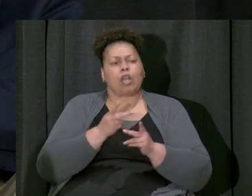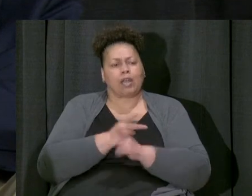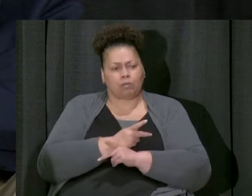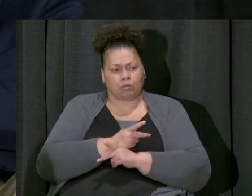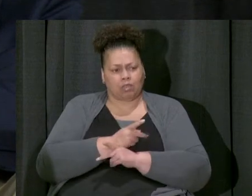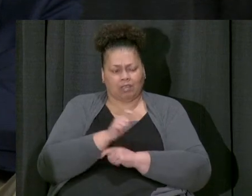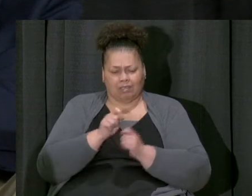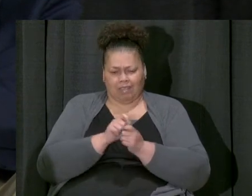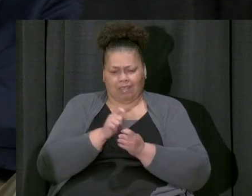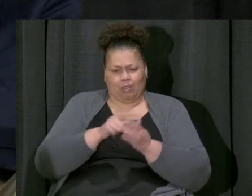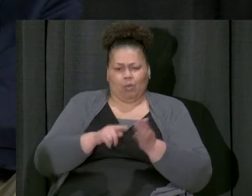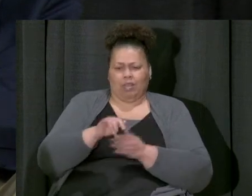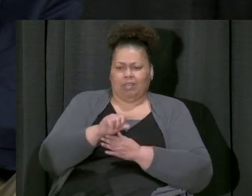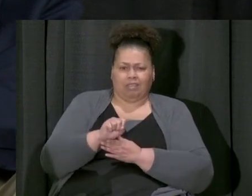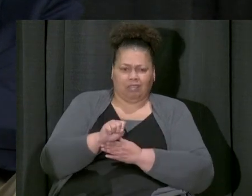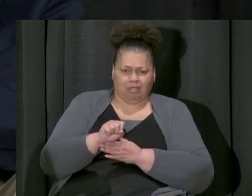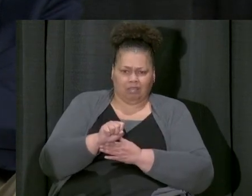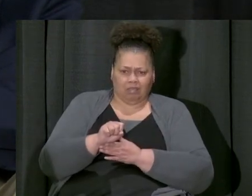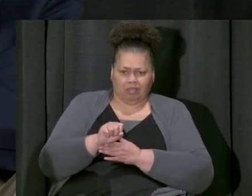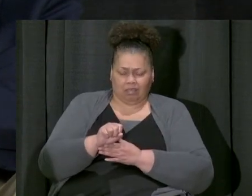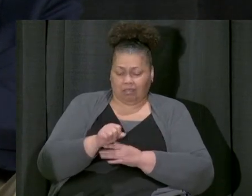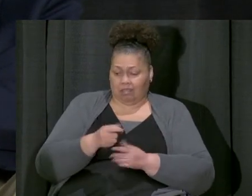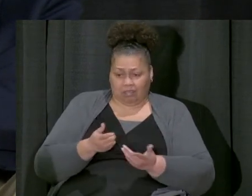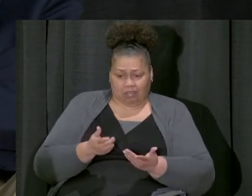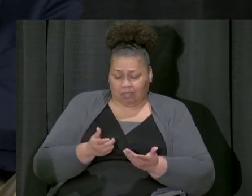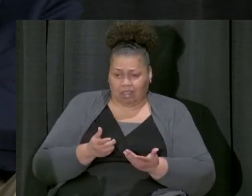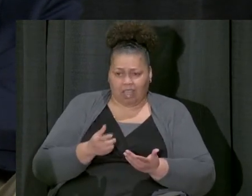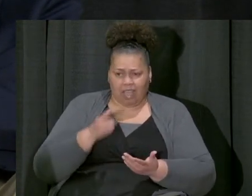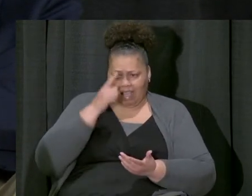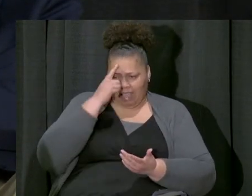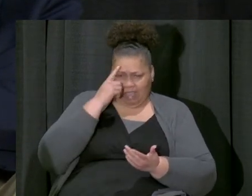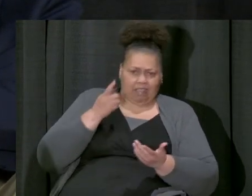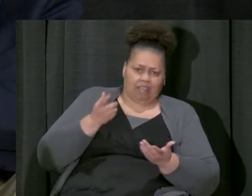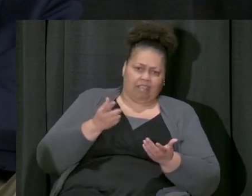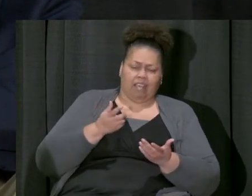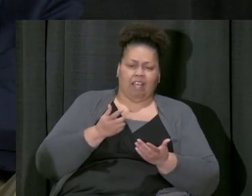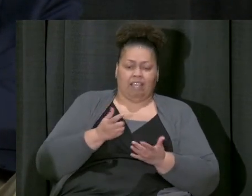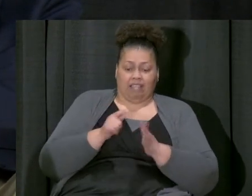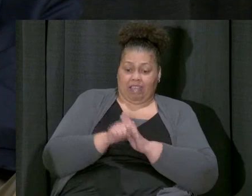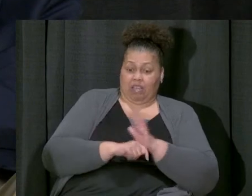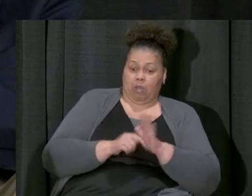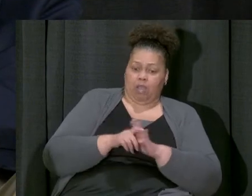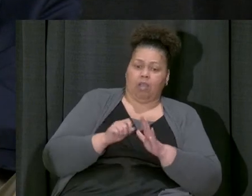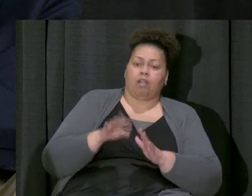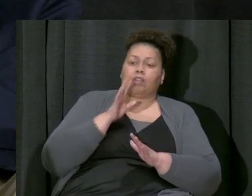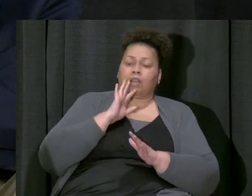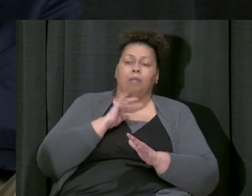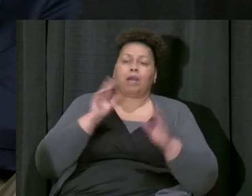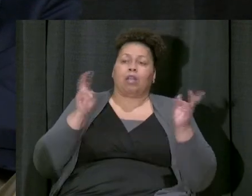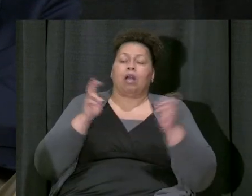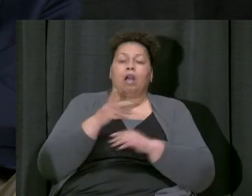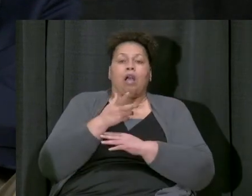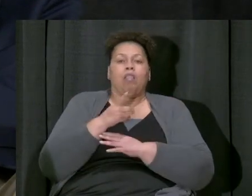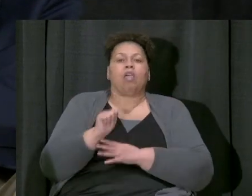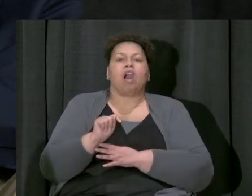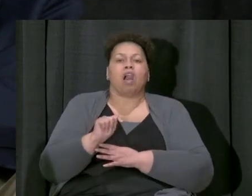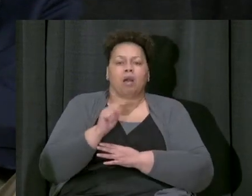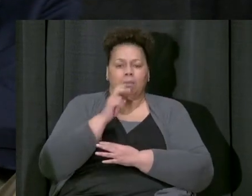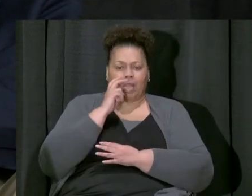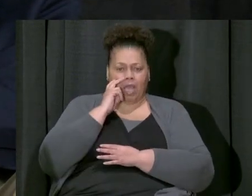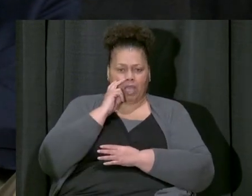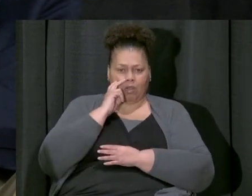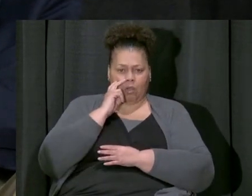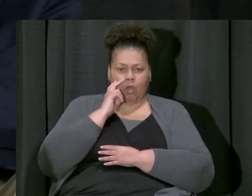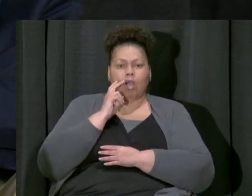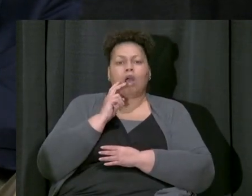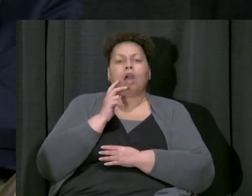exactly what it is. And we can't, I think we've, the era of talking about the blind or those